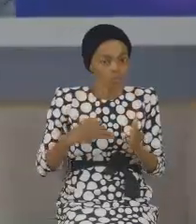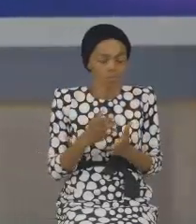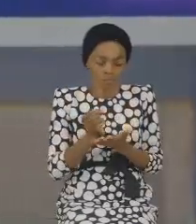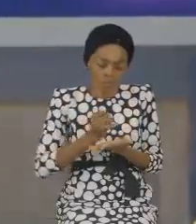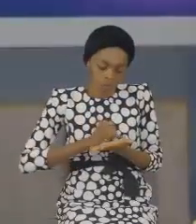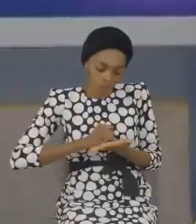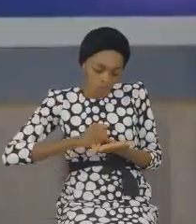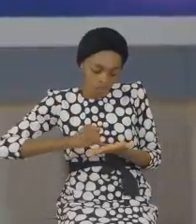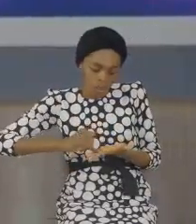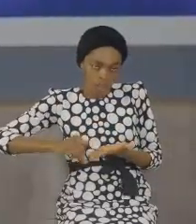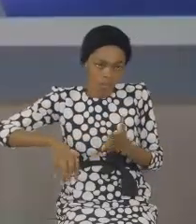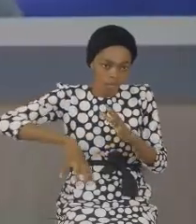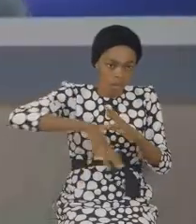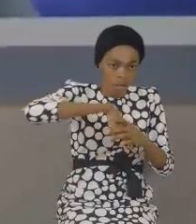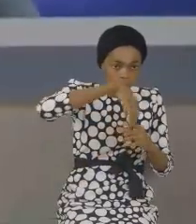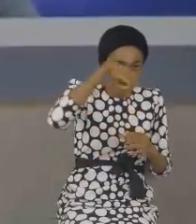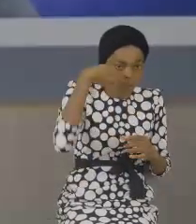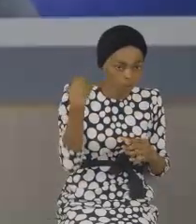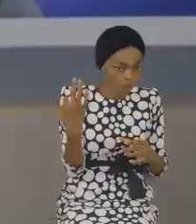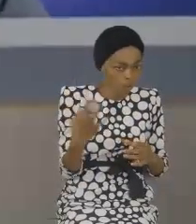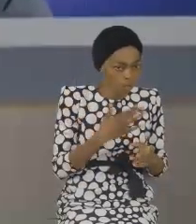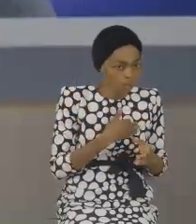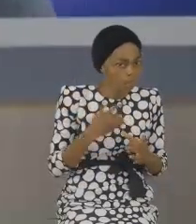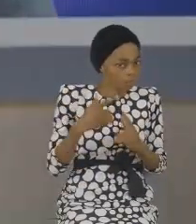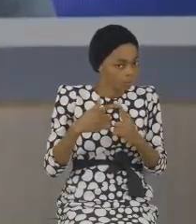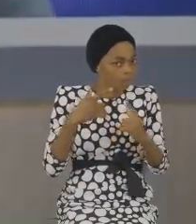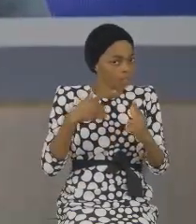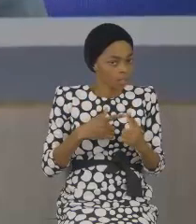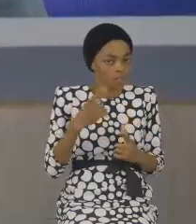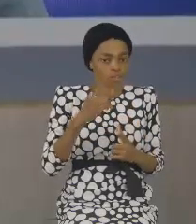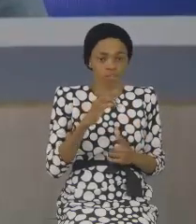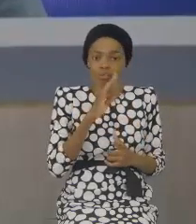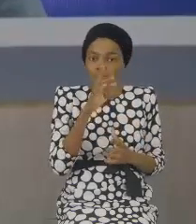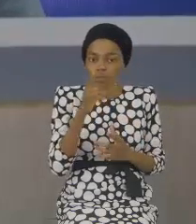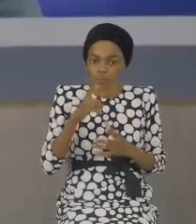part, out of, and then you want to underline through,